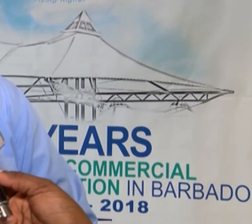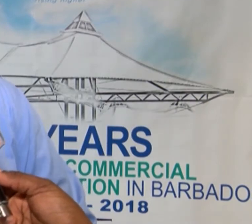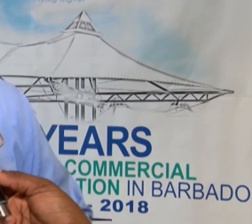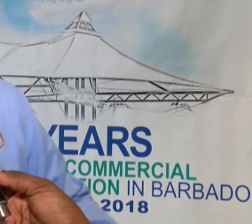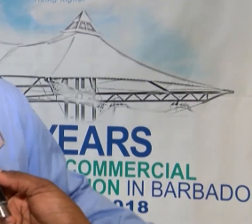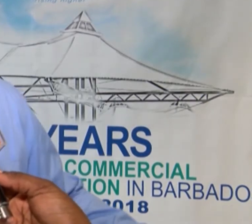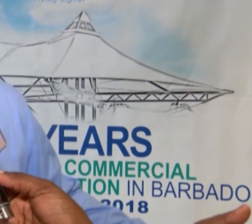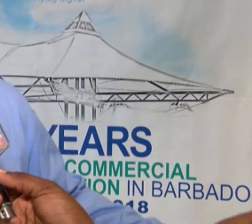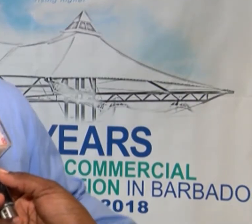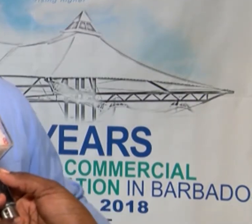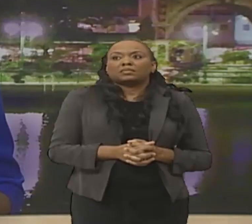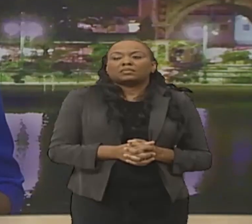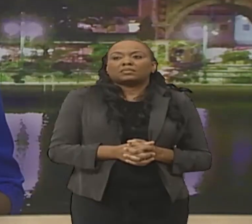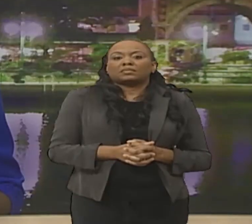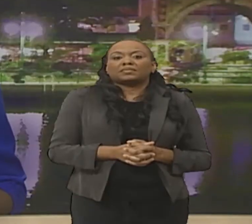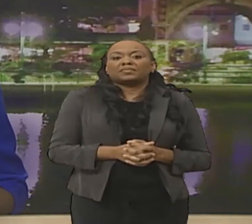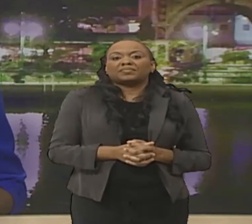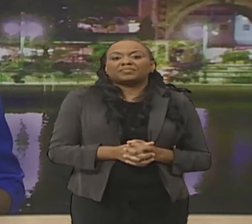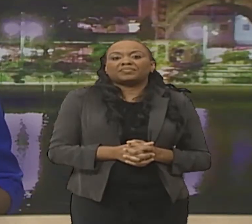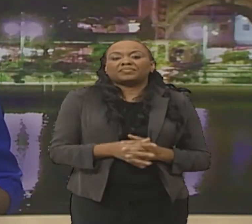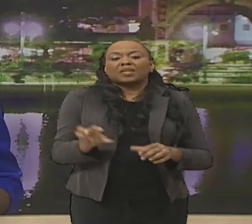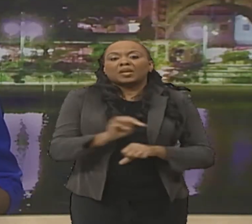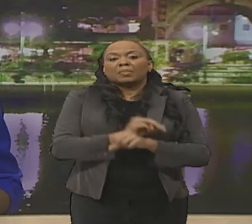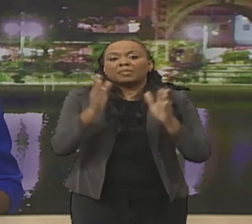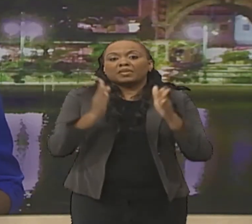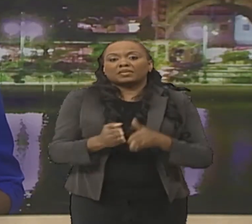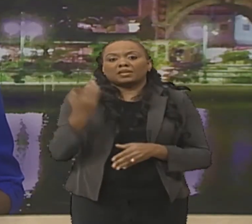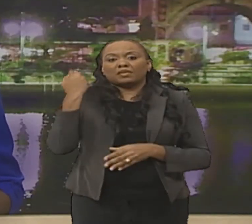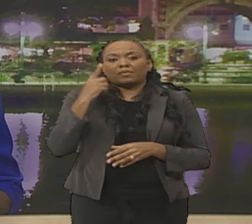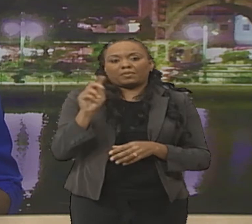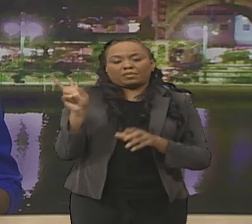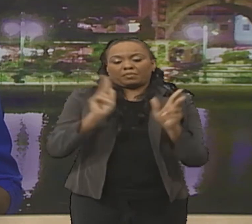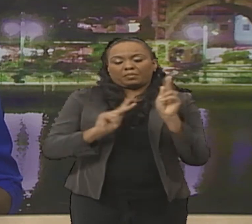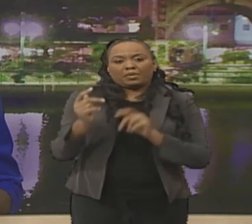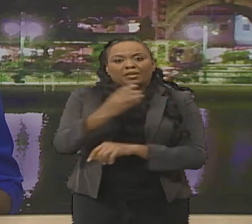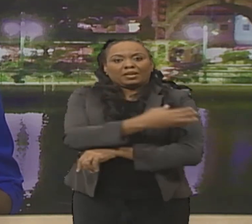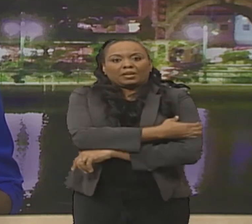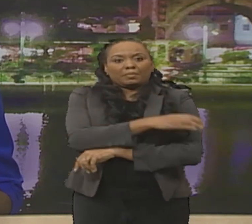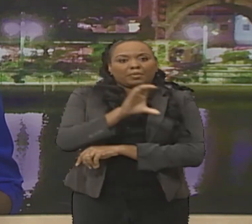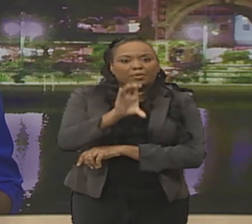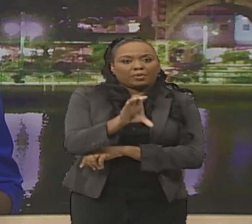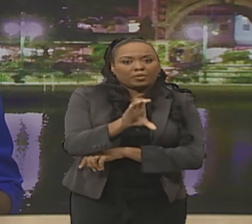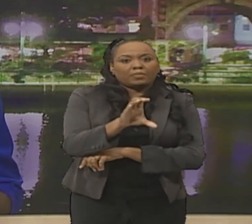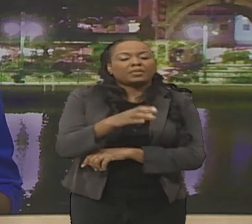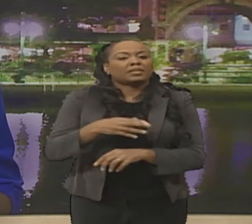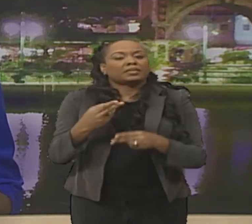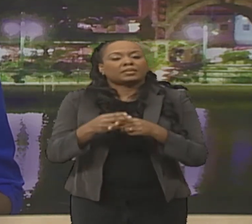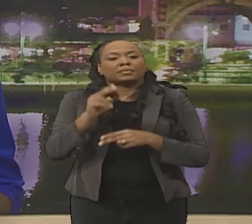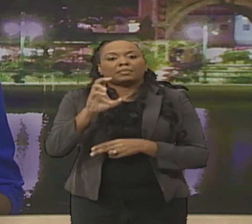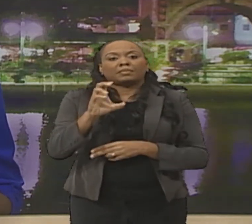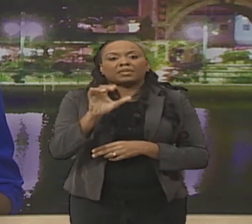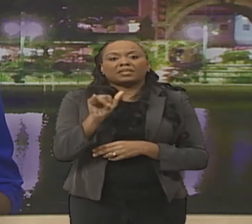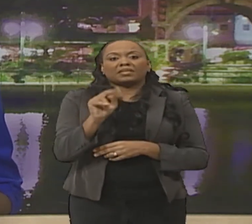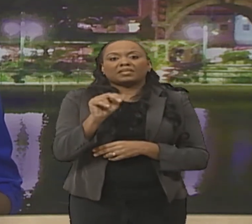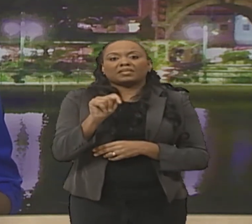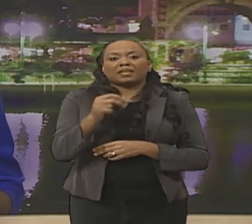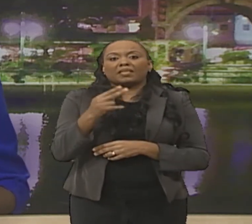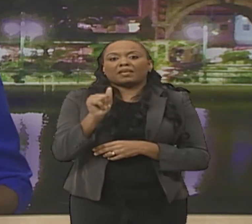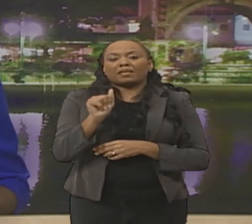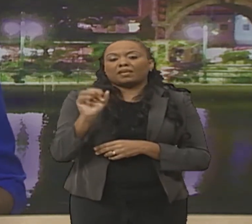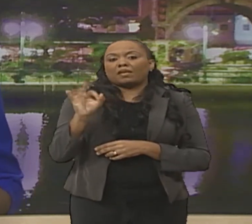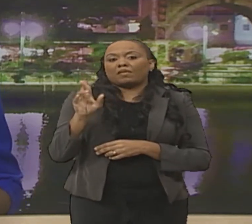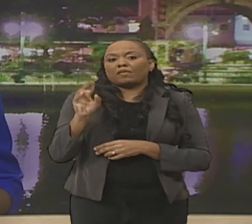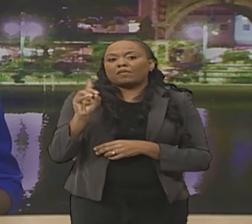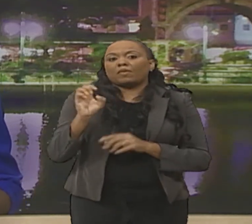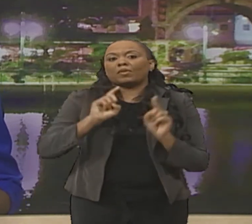this morning with Leah. Minister of People Empowerment and Elder Affairs, Cynthia Ford, was also on hand for that tour,